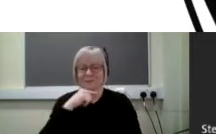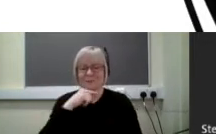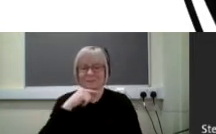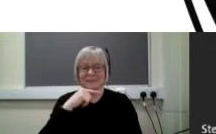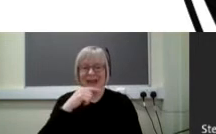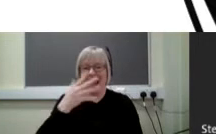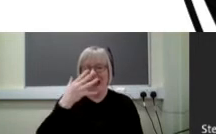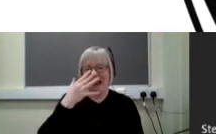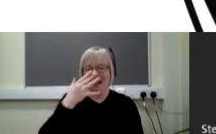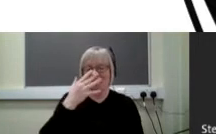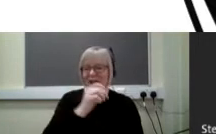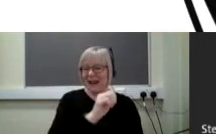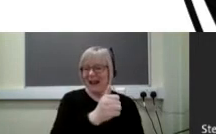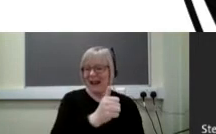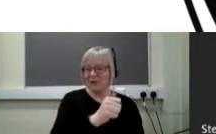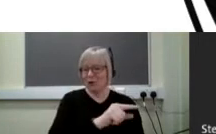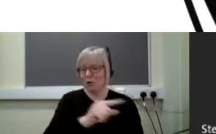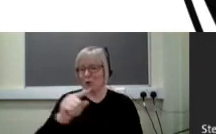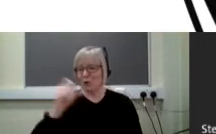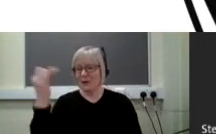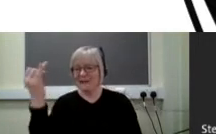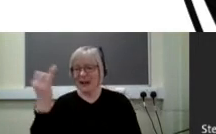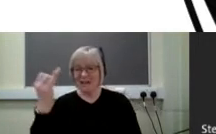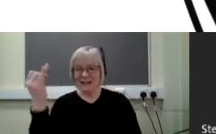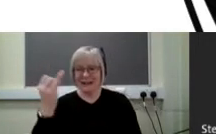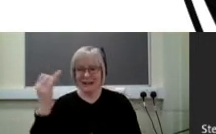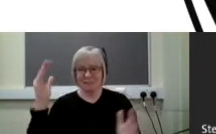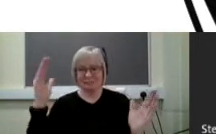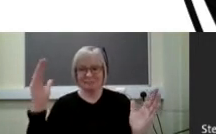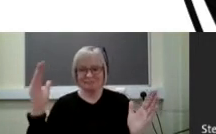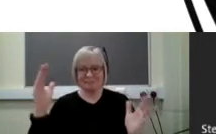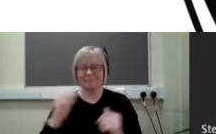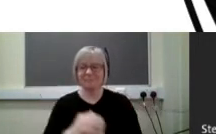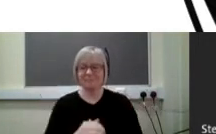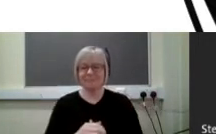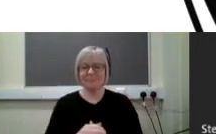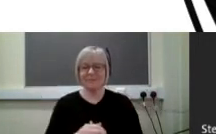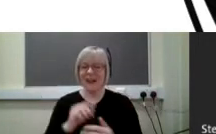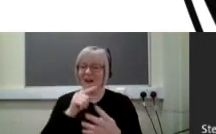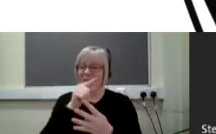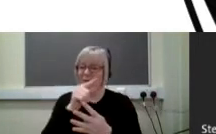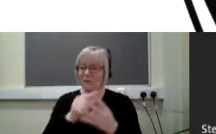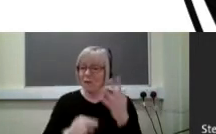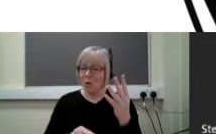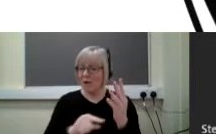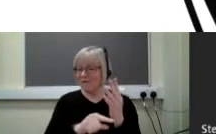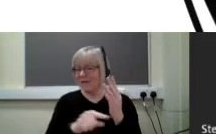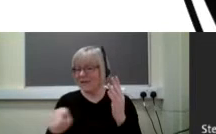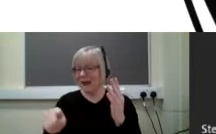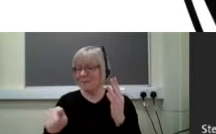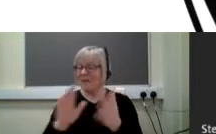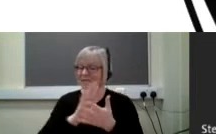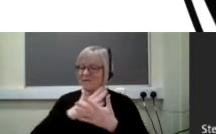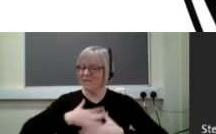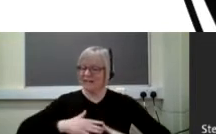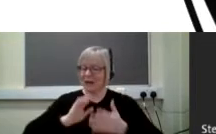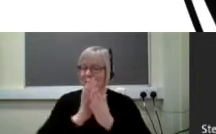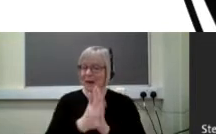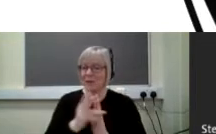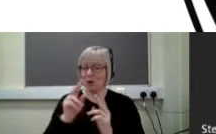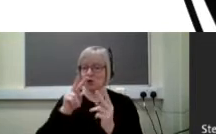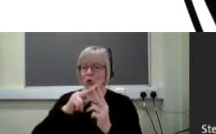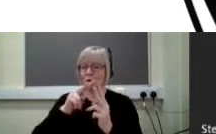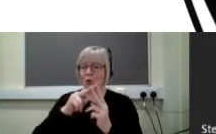between the ages of 11 and 17 years old. 4 of them had physical impairments, 2 had visual